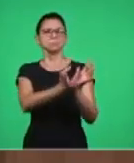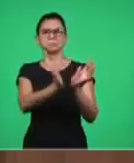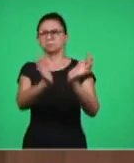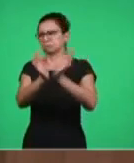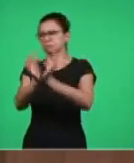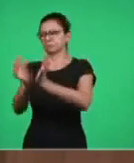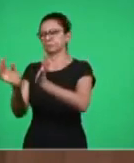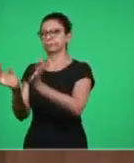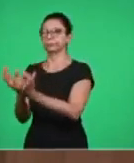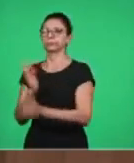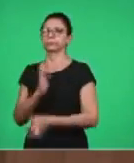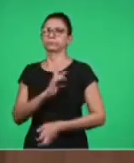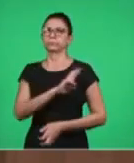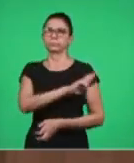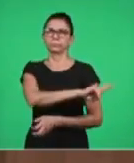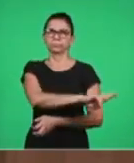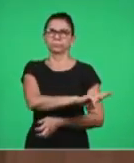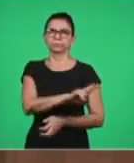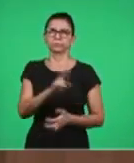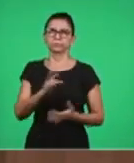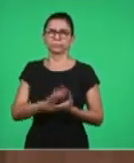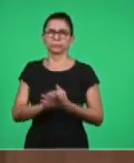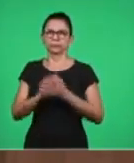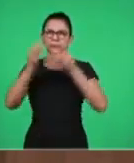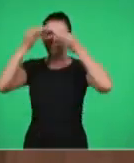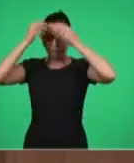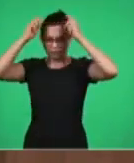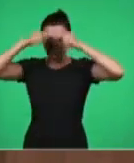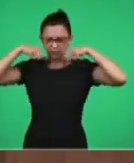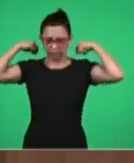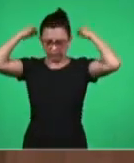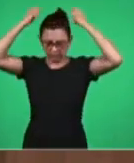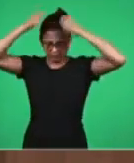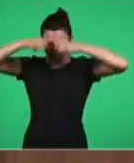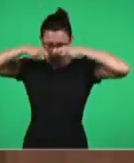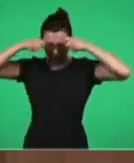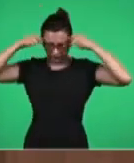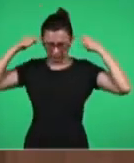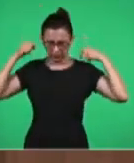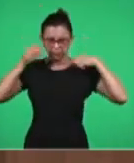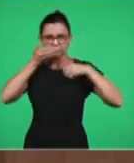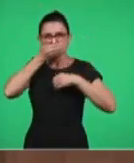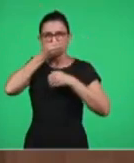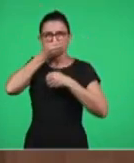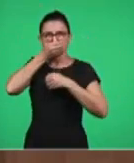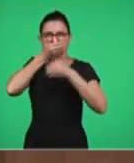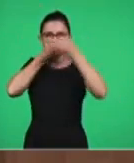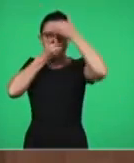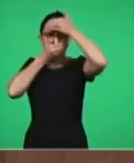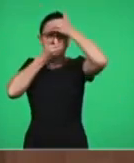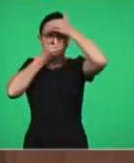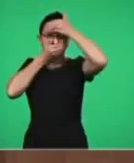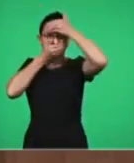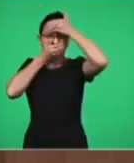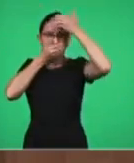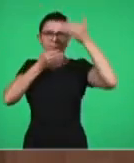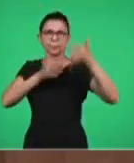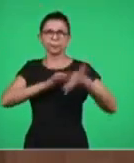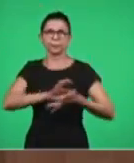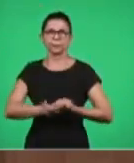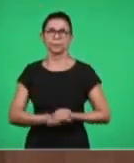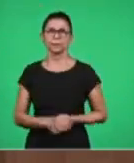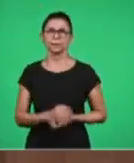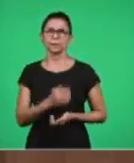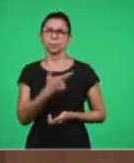they're Jewish people. They have the little hat they put on their head. But there's another group that do not